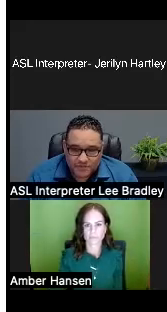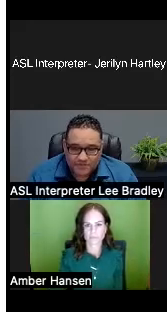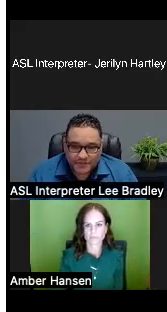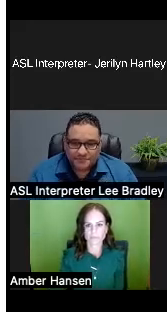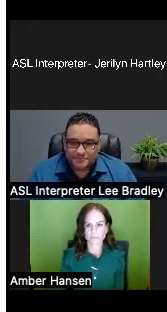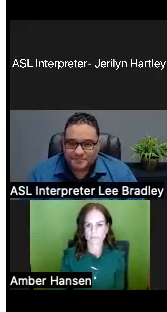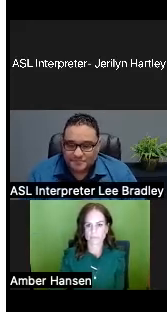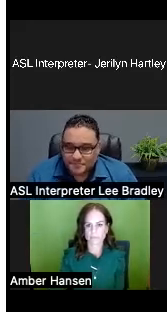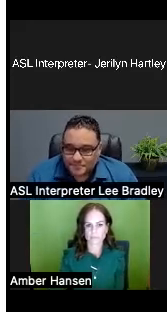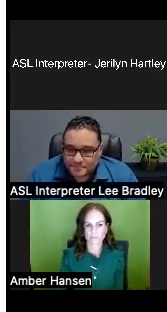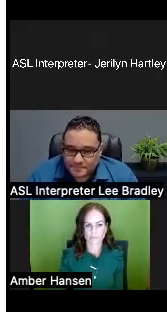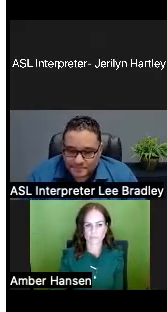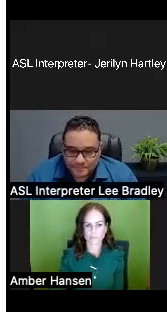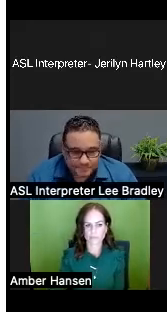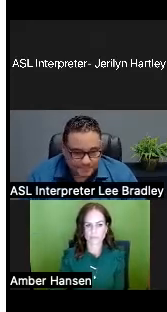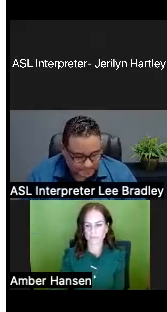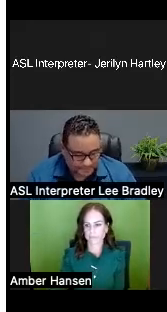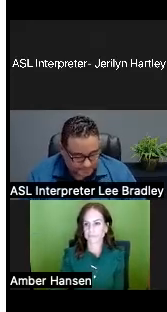What do you think?